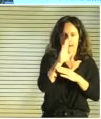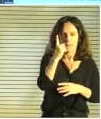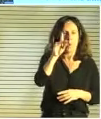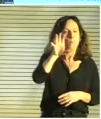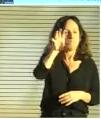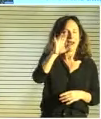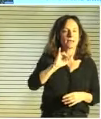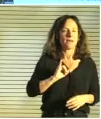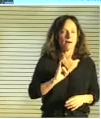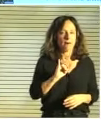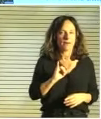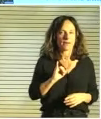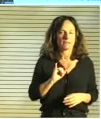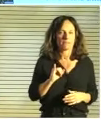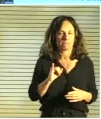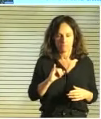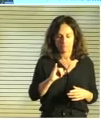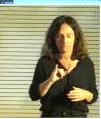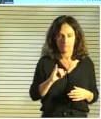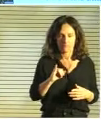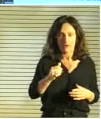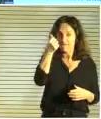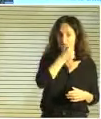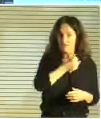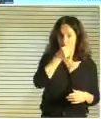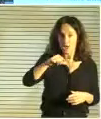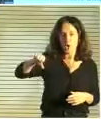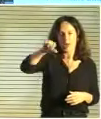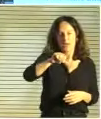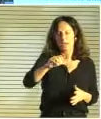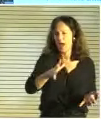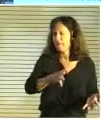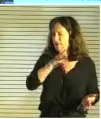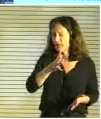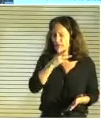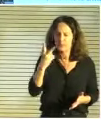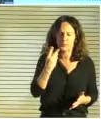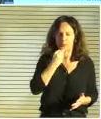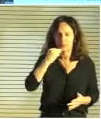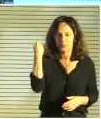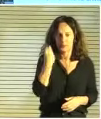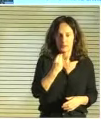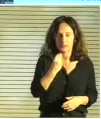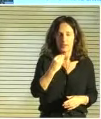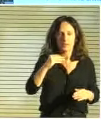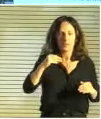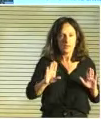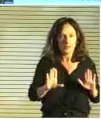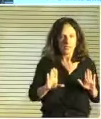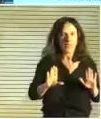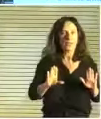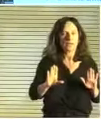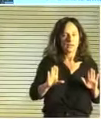and they have fantastic wine, but they got their wine and their oil from a different country. And I asked